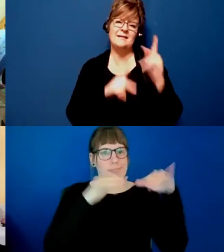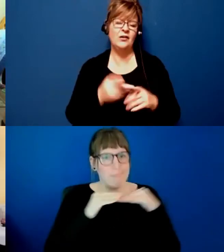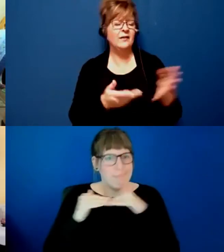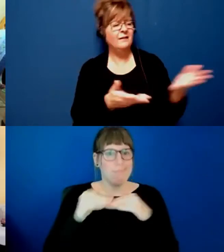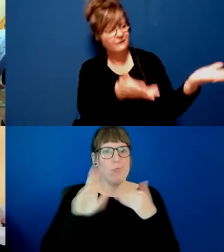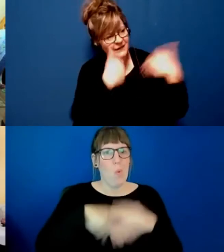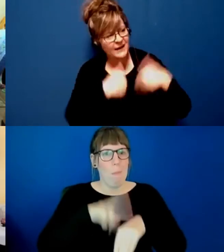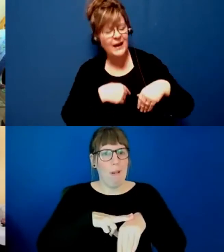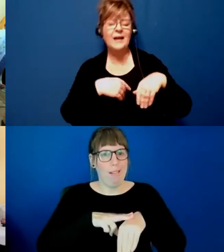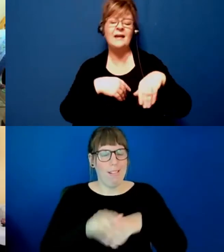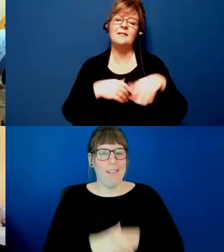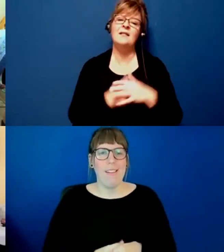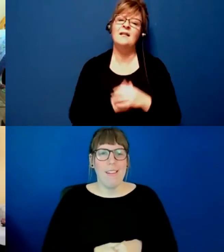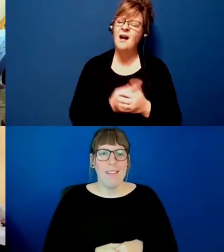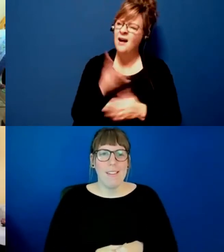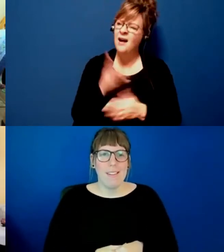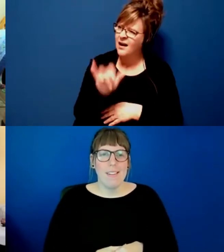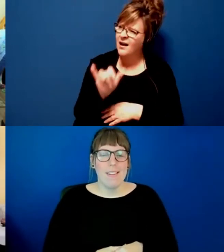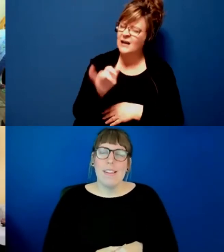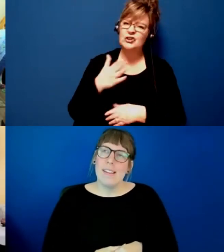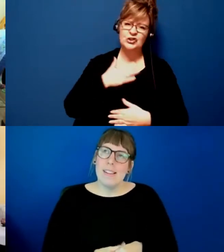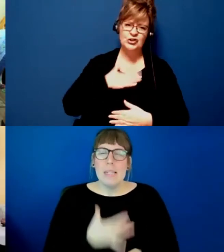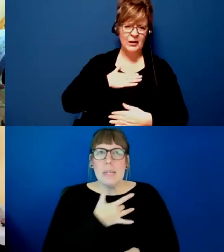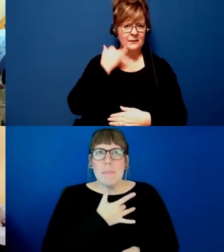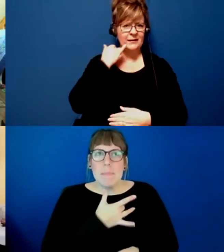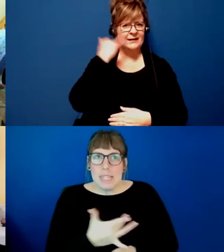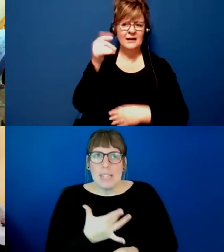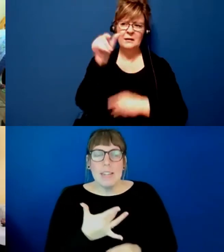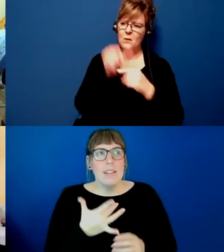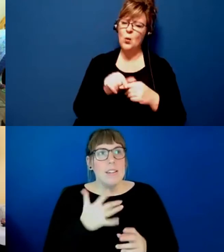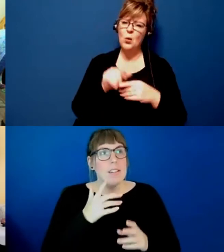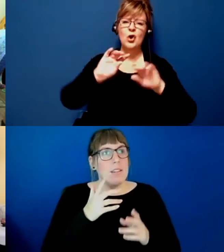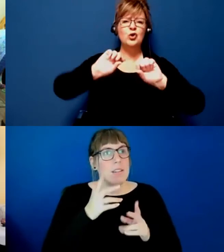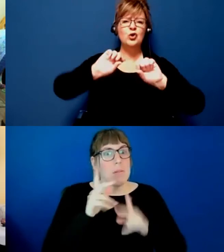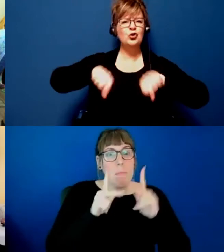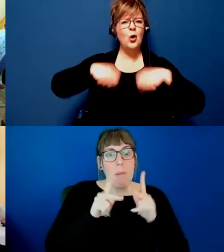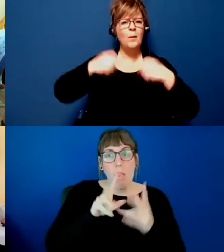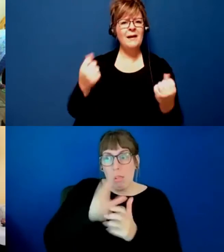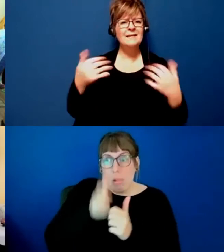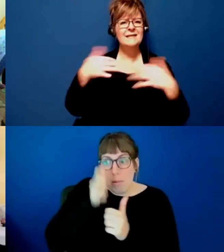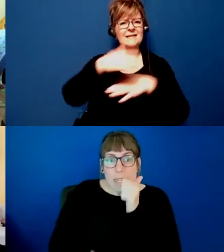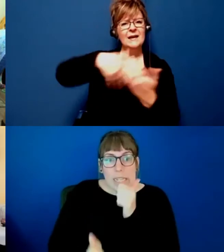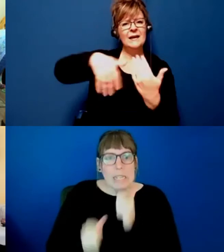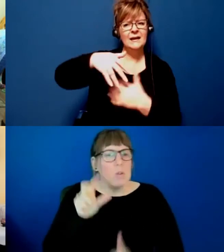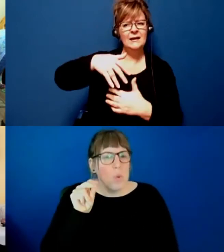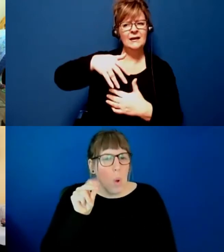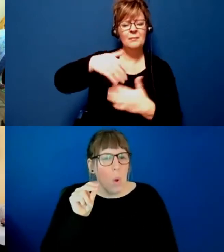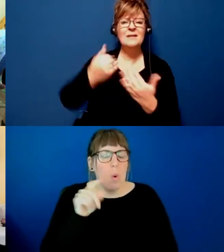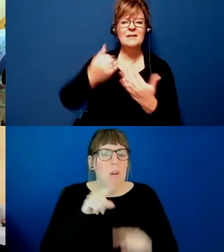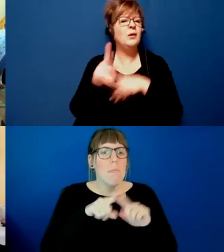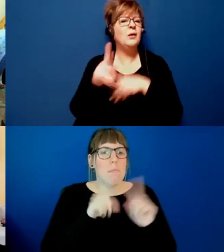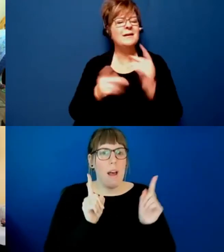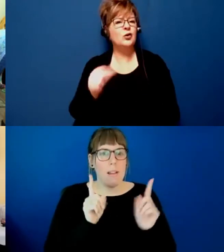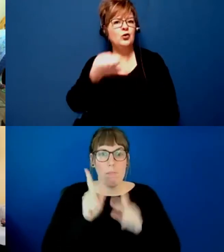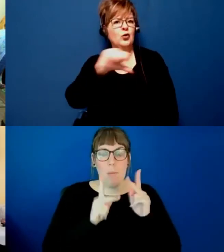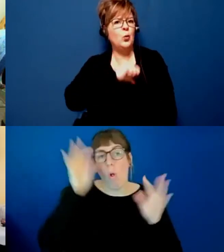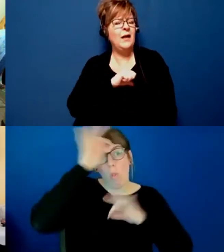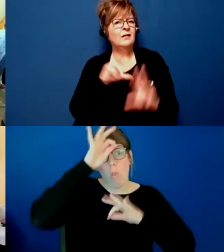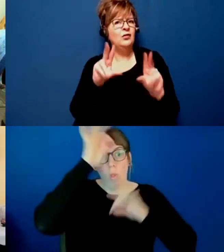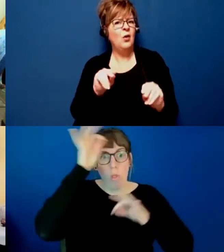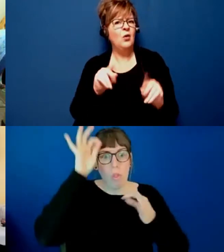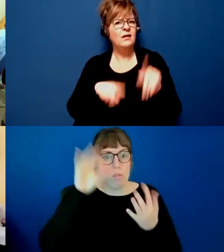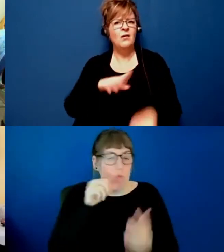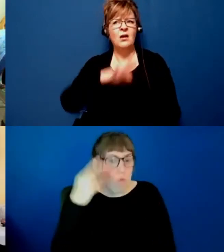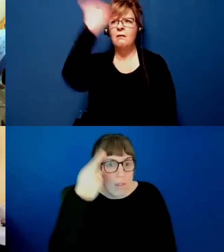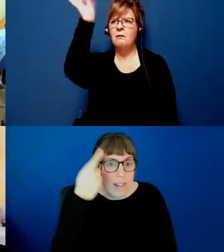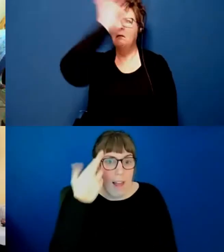I find a lot of times it's not that people are cruel, it's that they just don't have any idea. It's trying